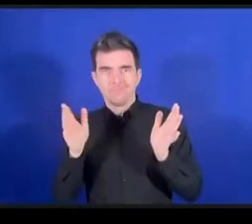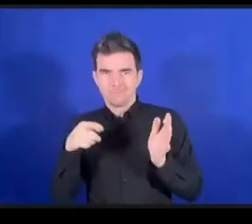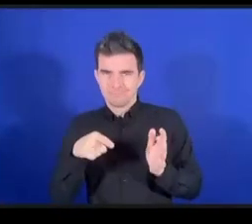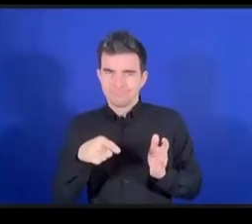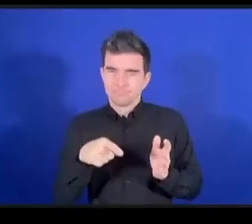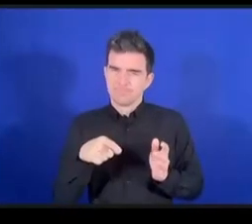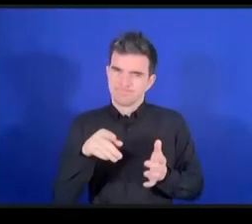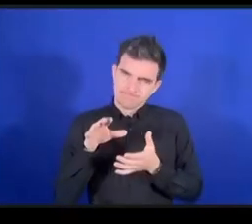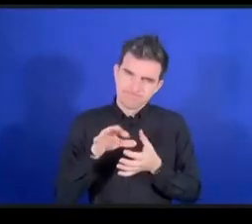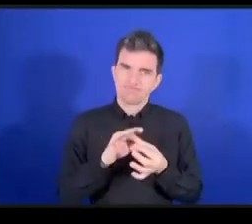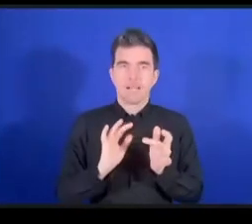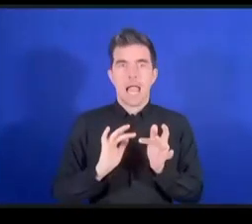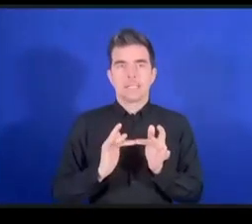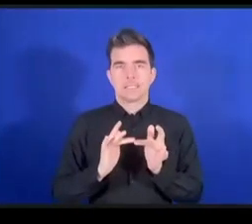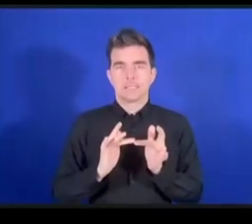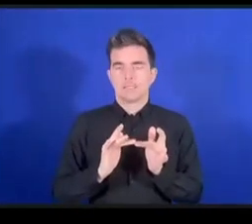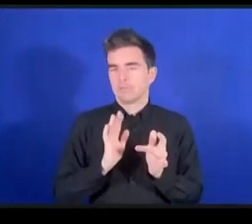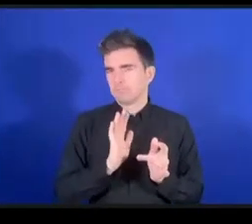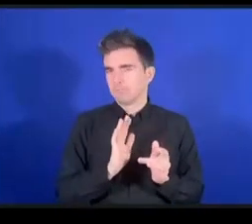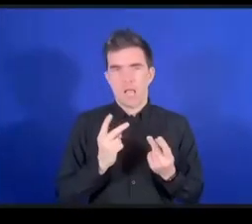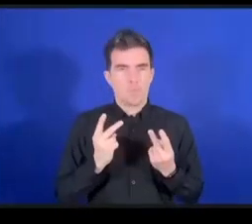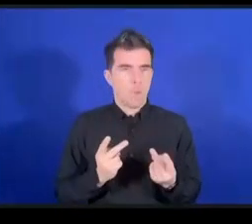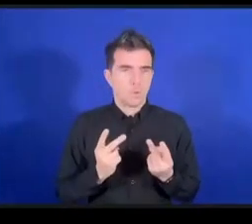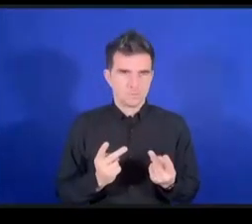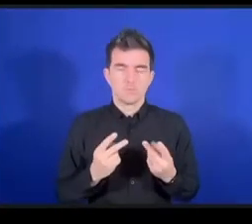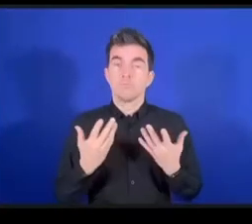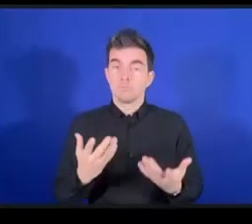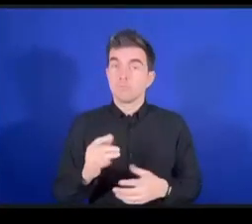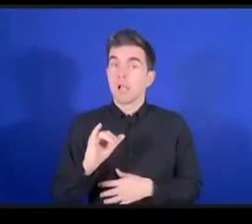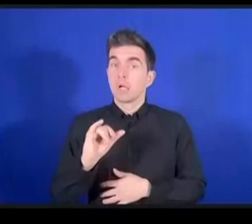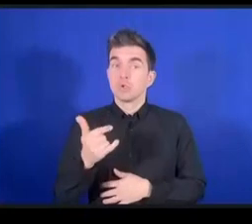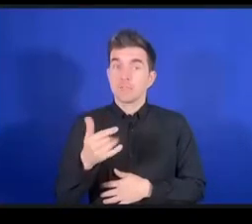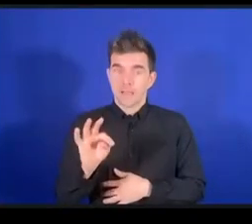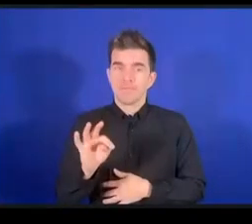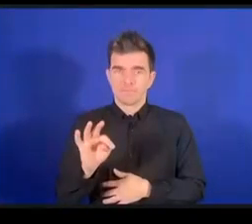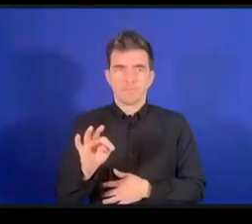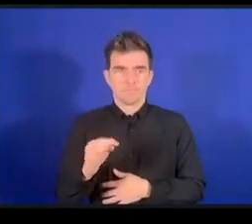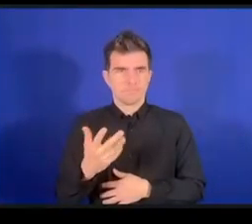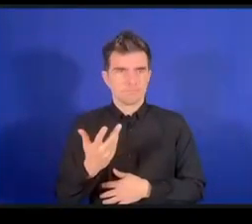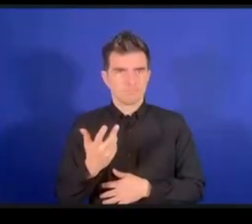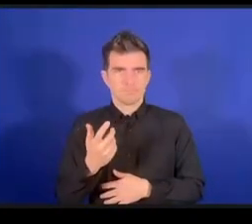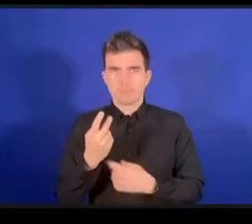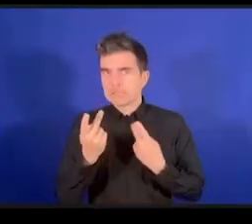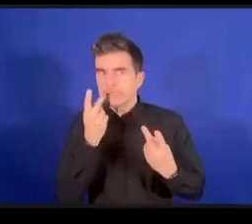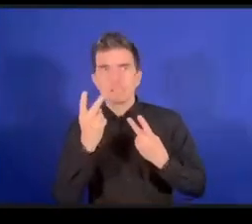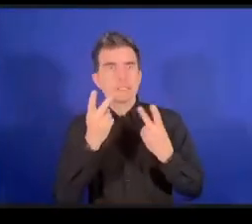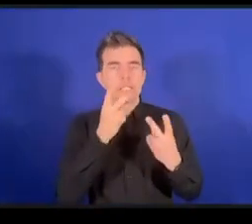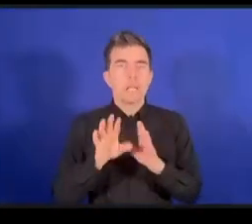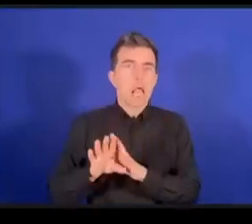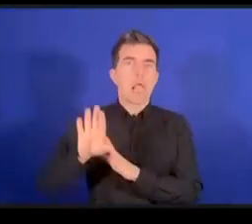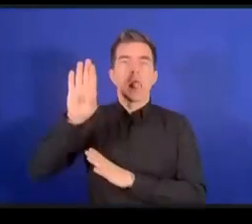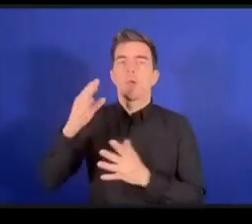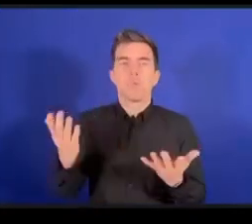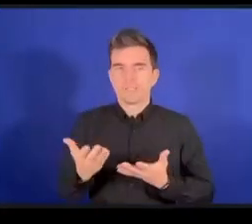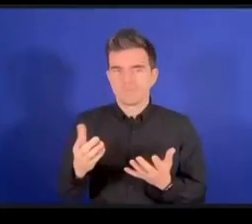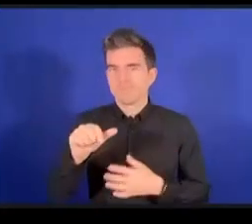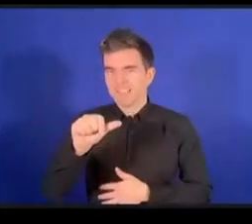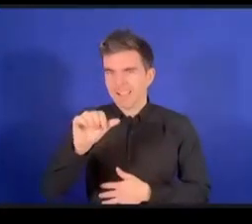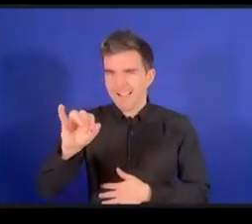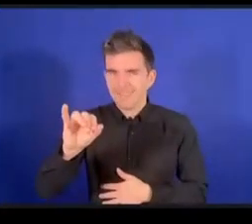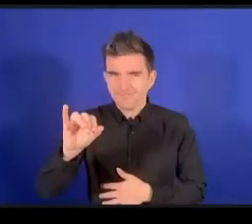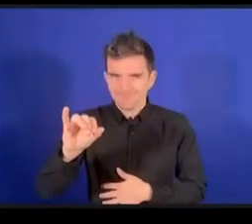And I would like to ask the questions, do you see a danger for the core values of the internet